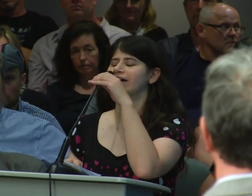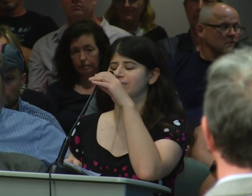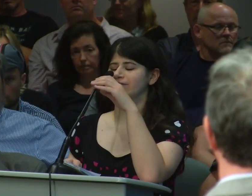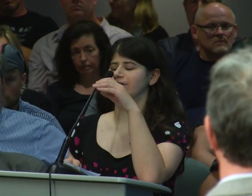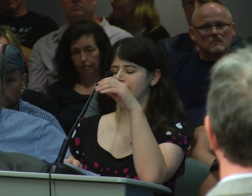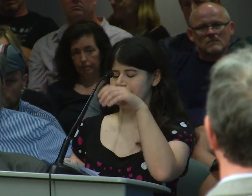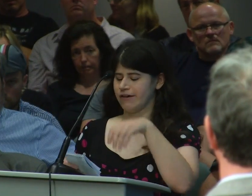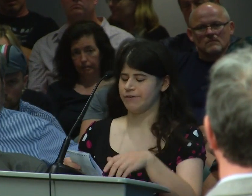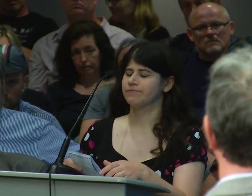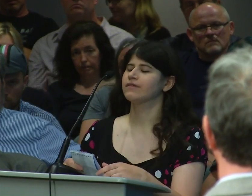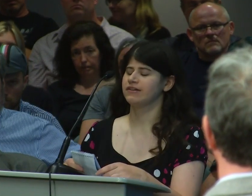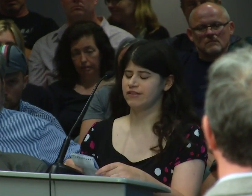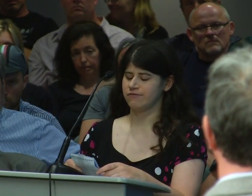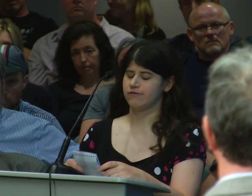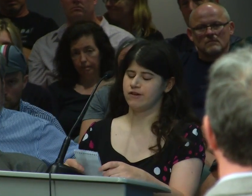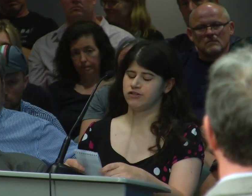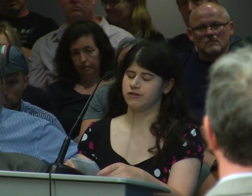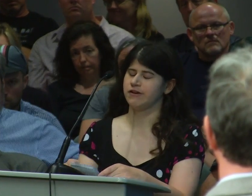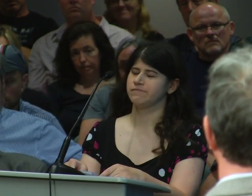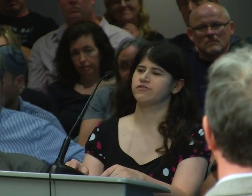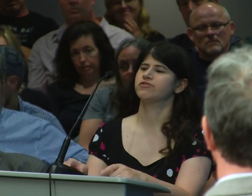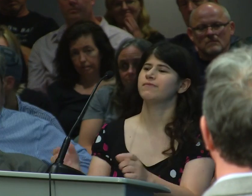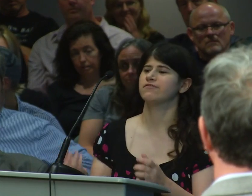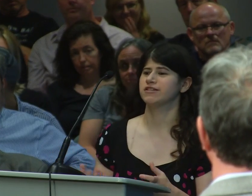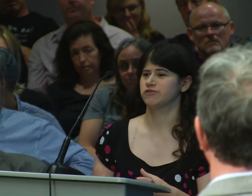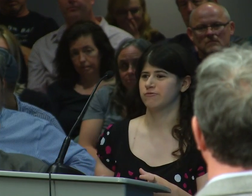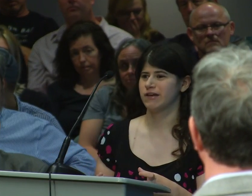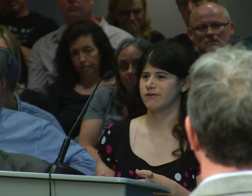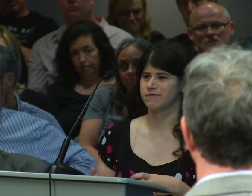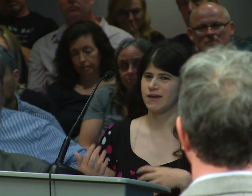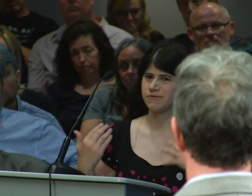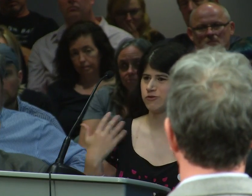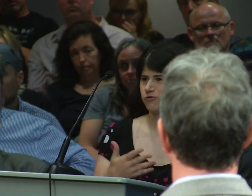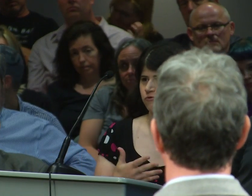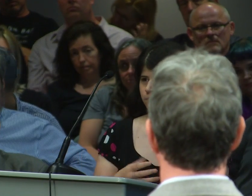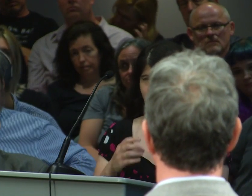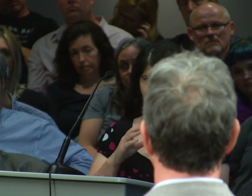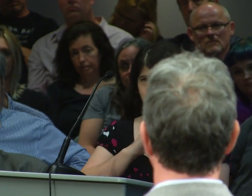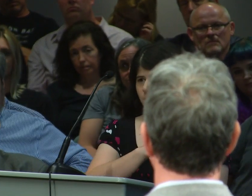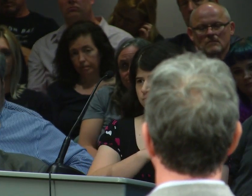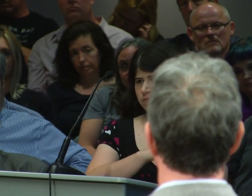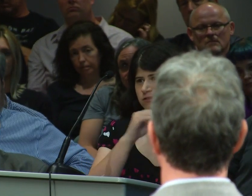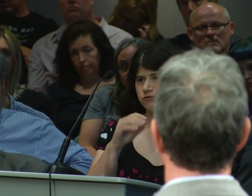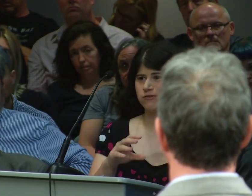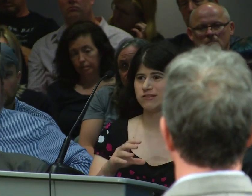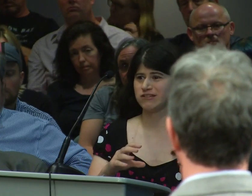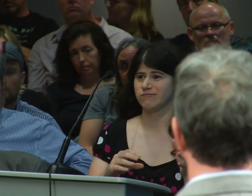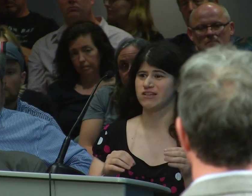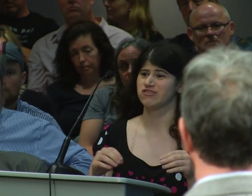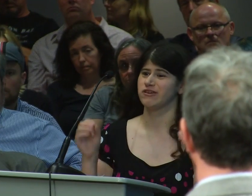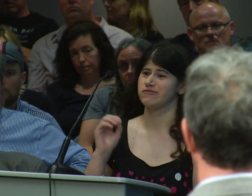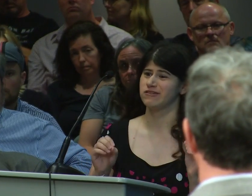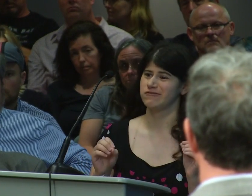Hi, I'm Nora. I just had a quick question. Does your model take into account that the storm 2015 to 2016